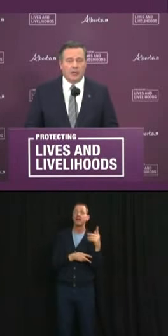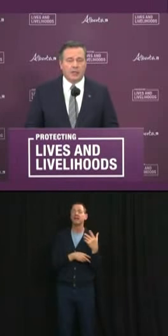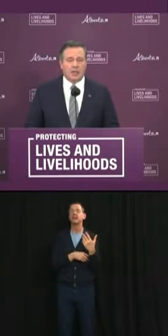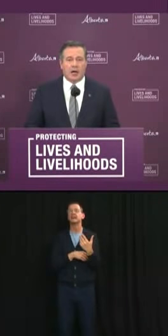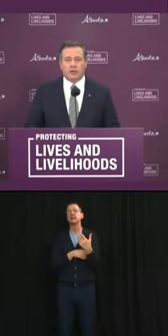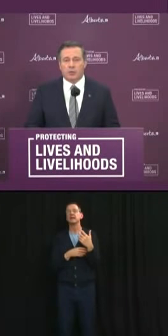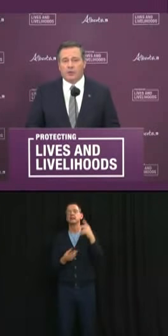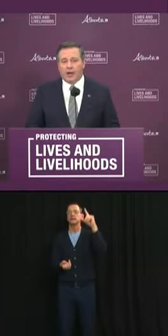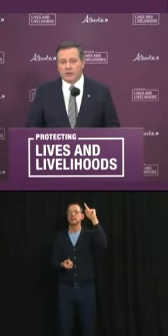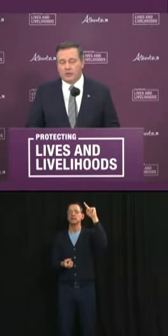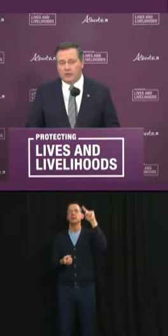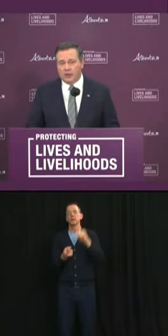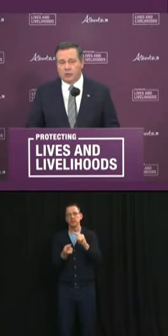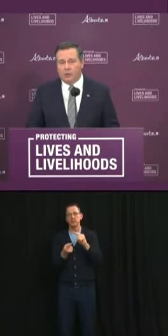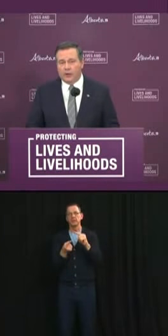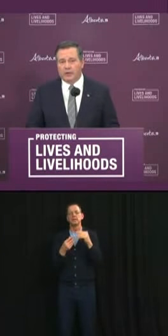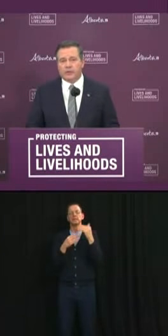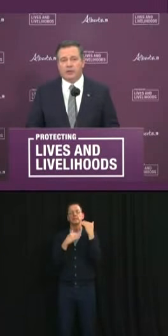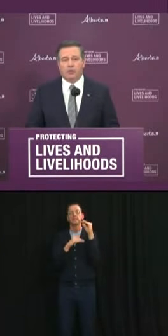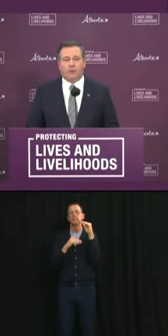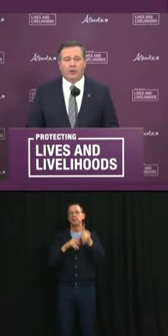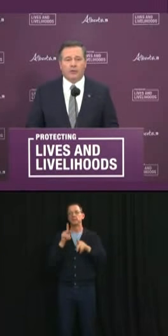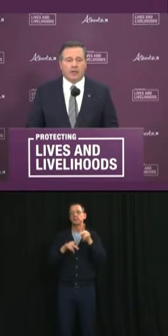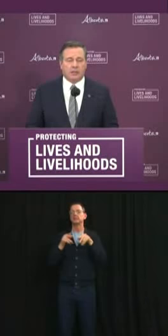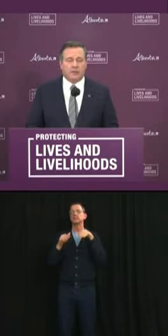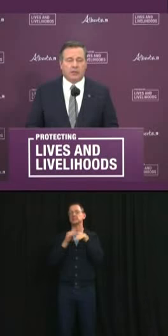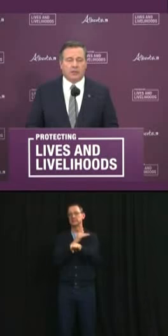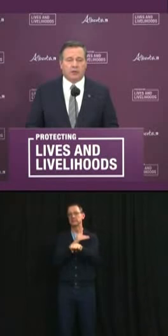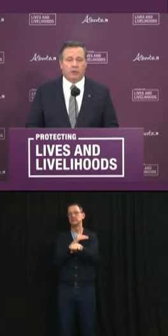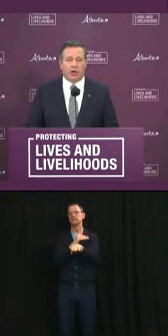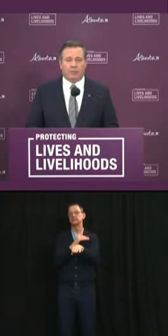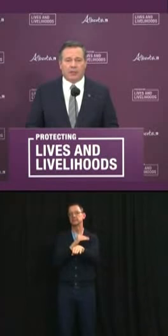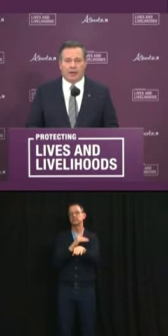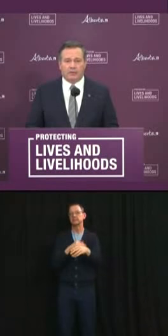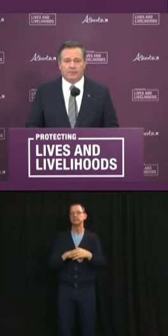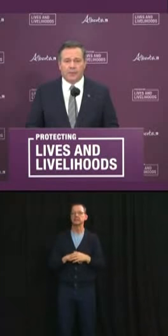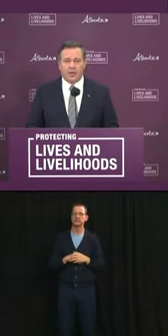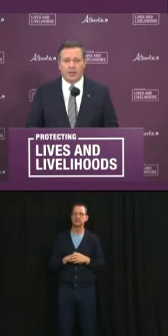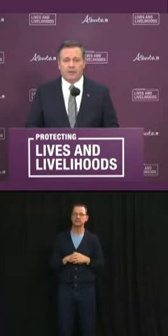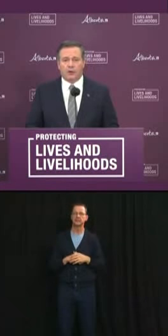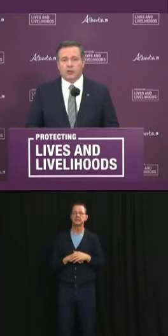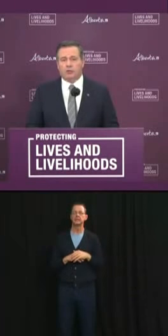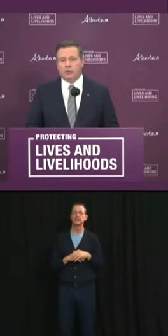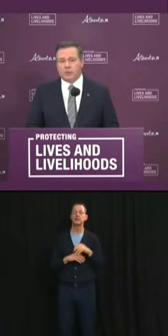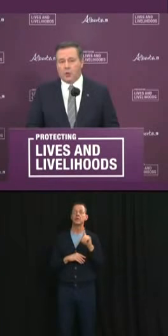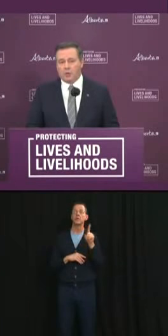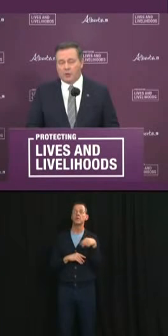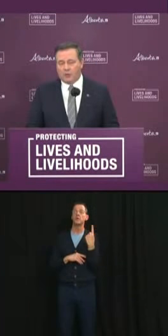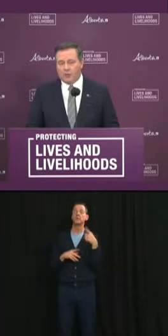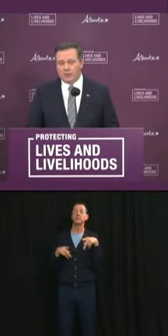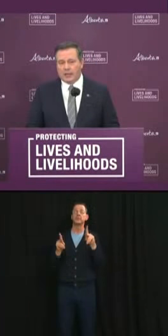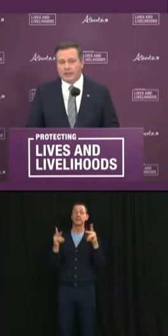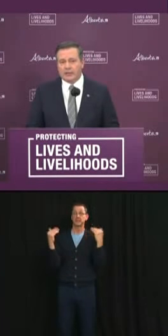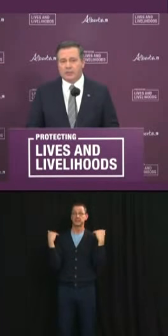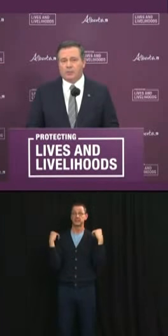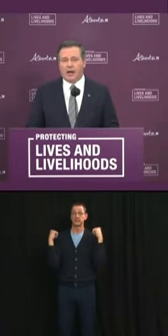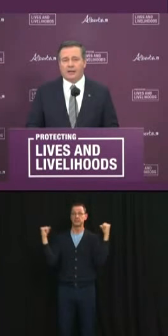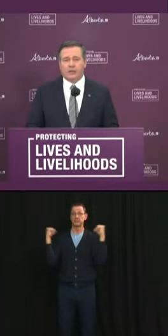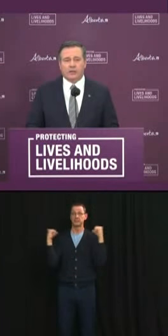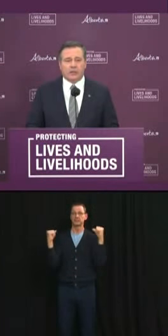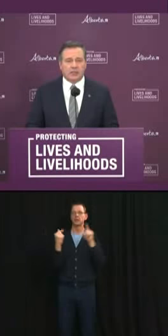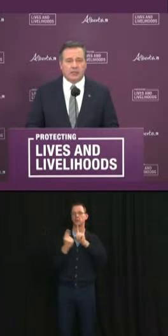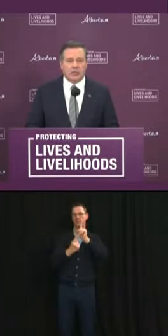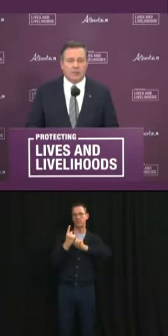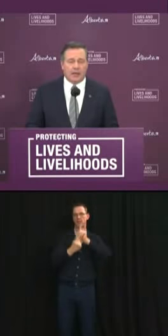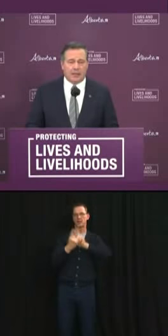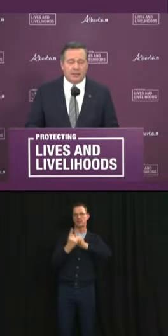permitted. Unsupervised individual fitness and group fitness activities will not be allowed. For children's sport and performance lessons,